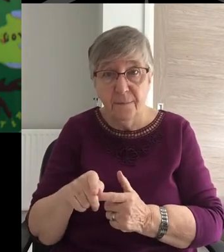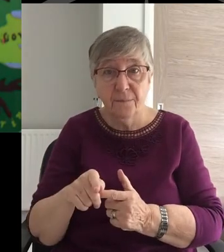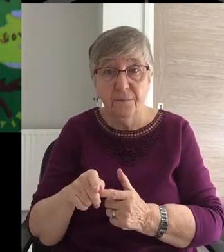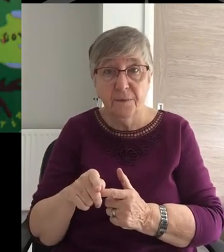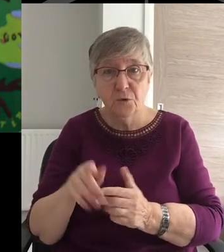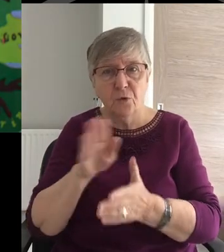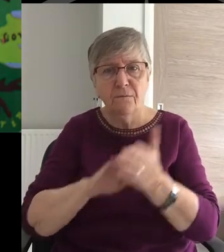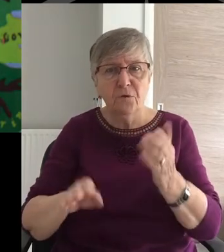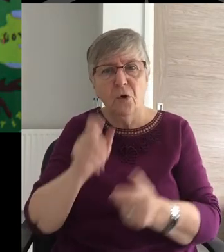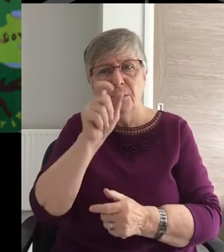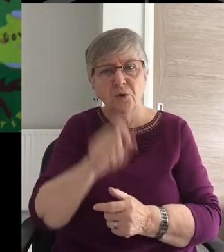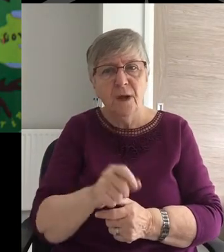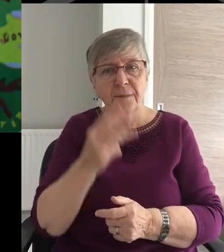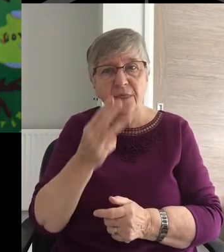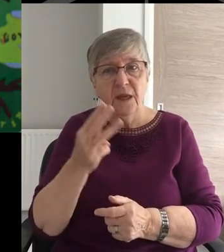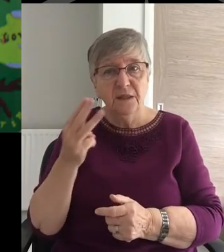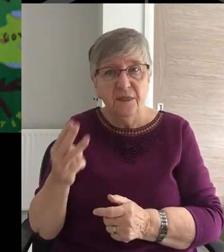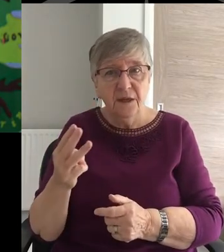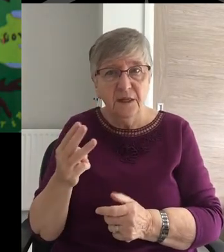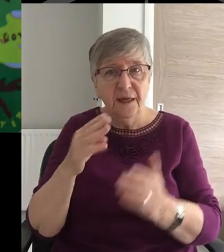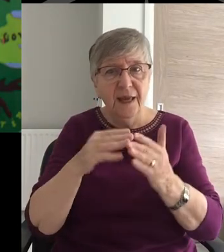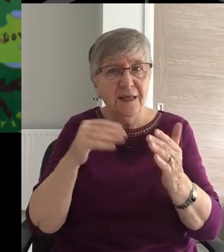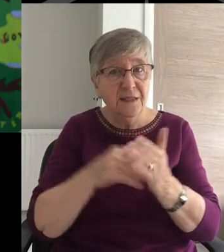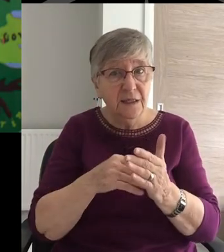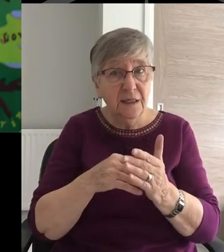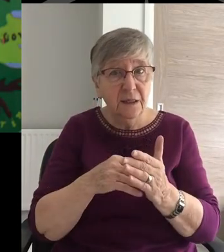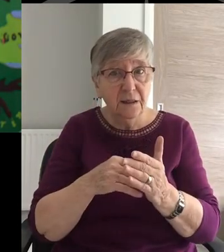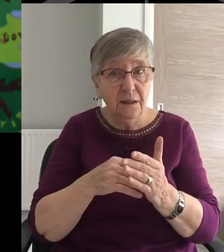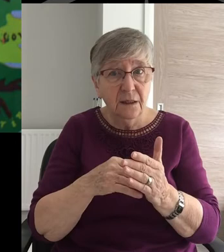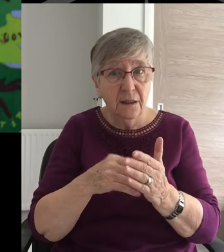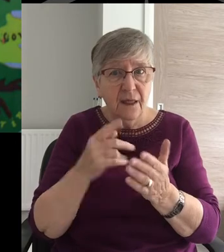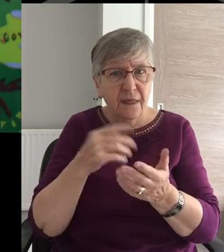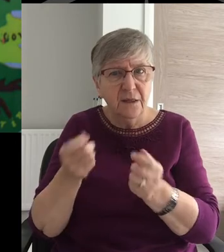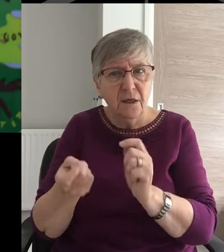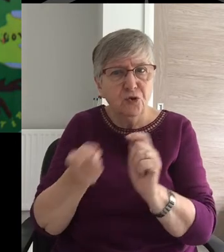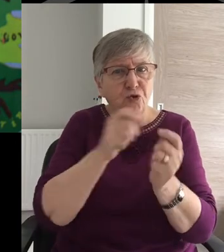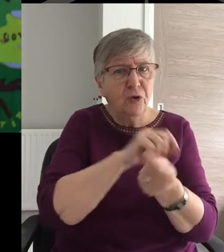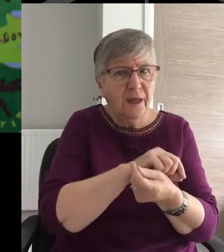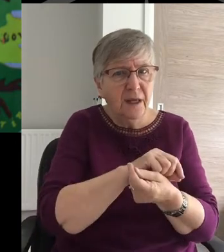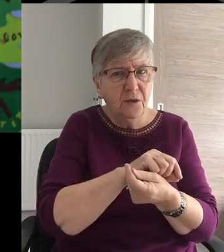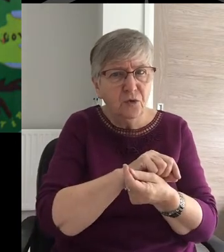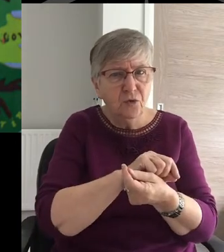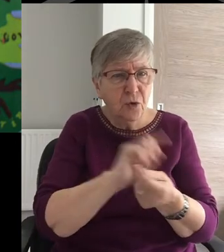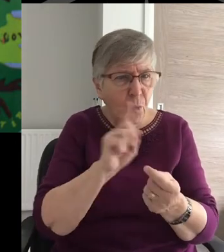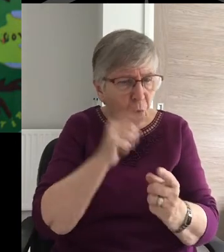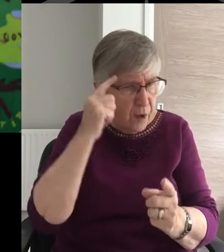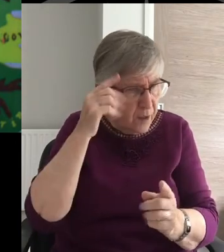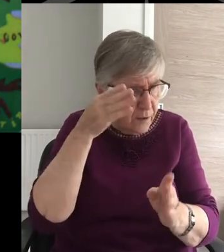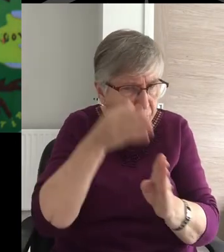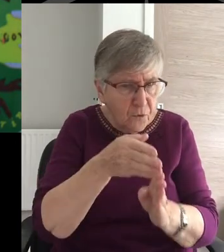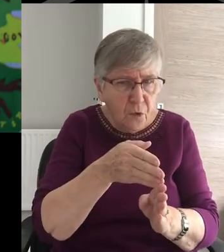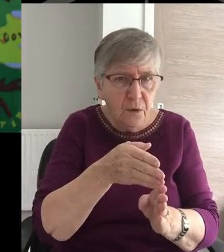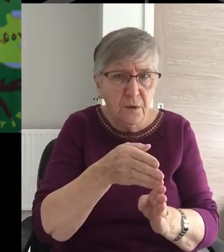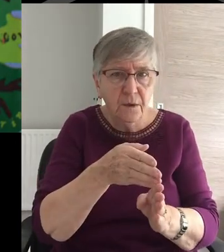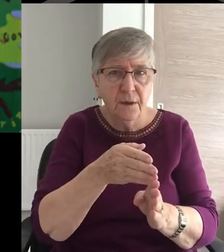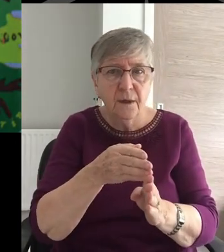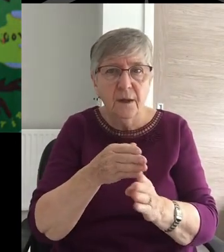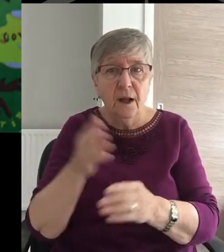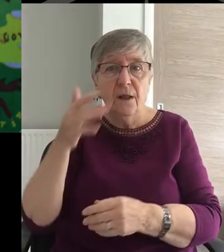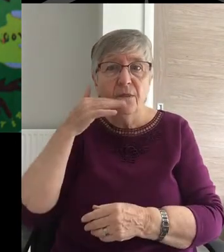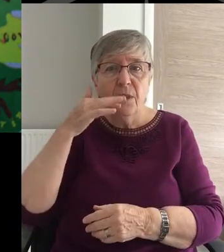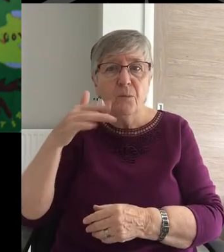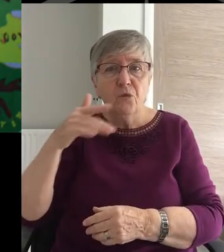And so from chapter 33 in Ezekiel, there's a shift in emphasis as the prophet, under